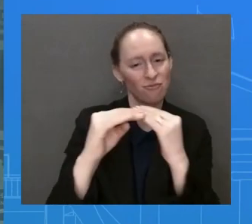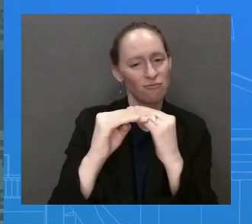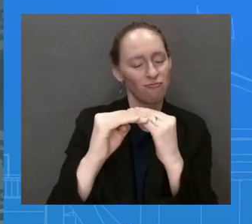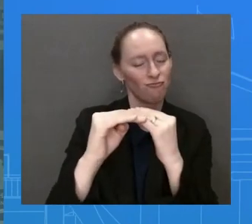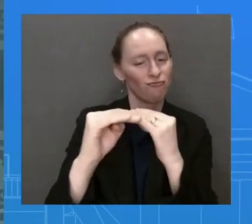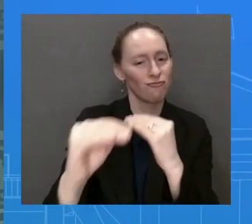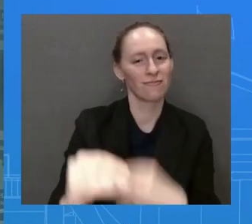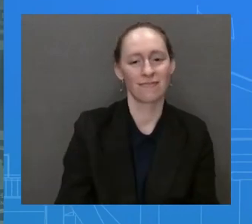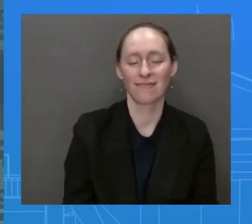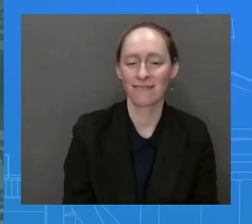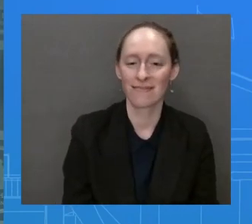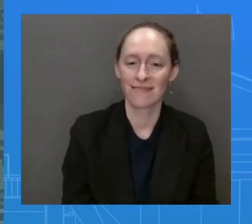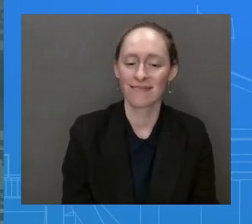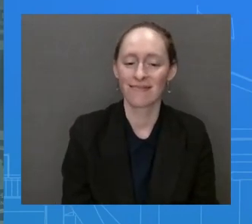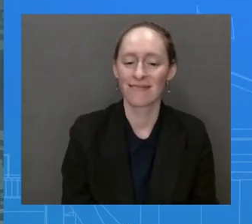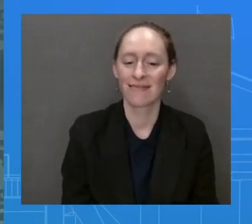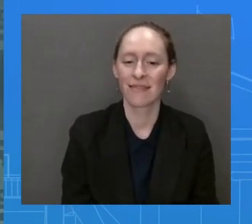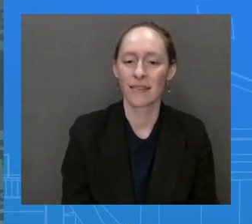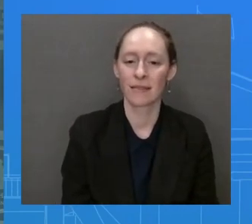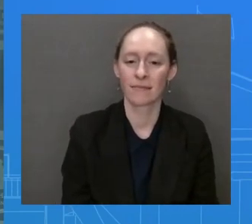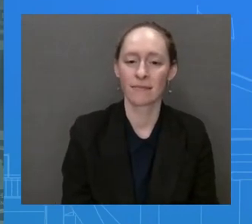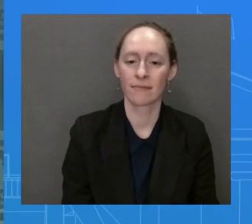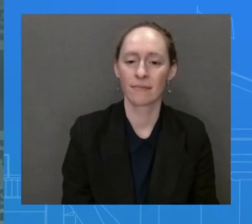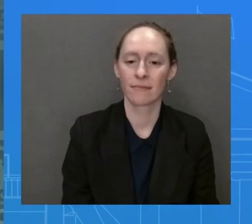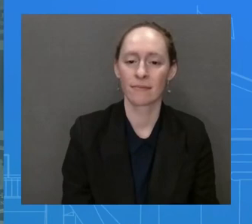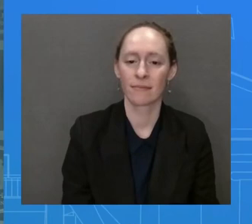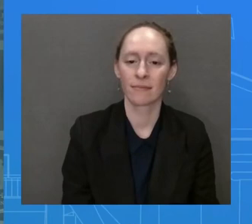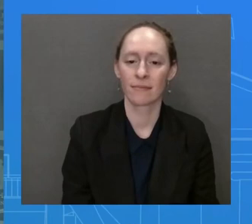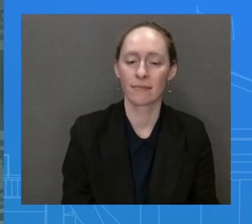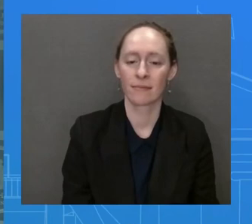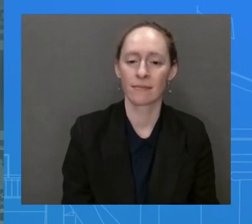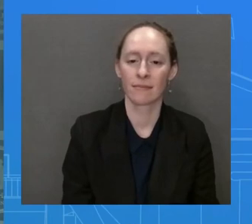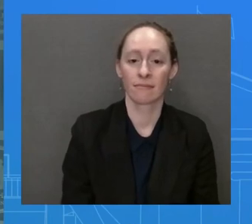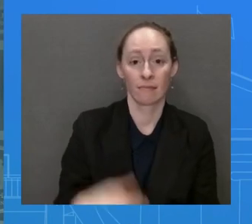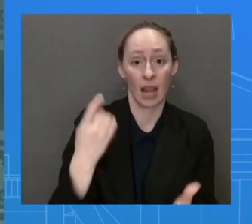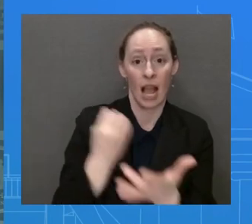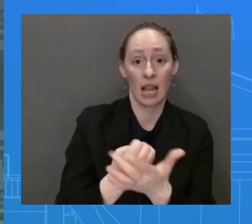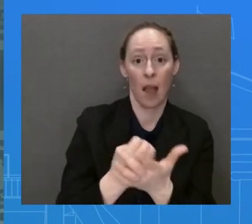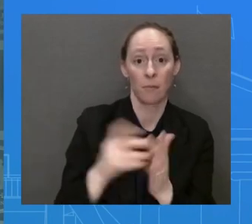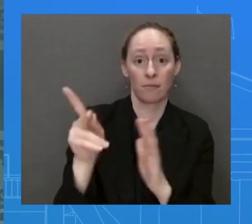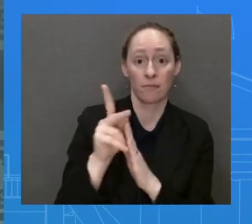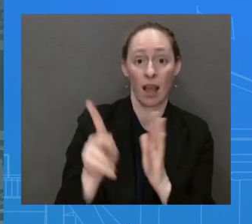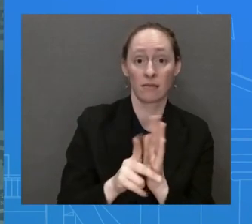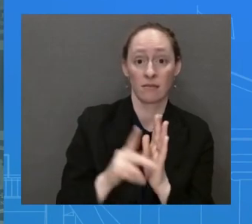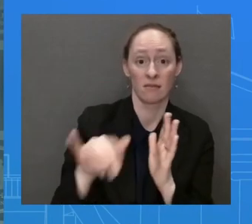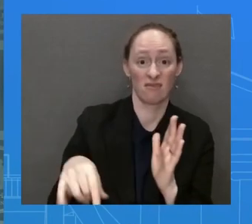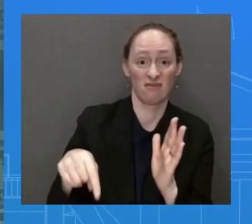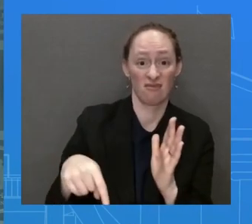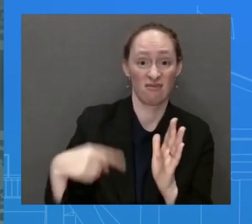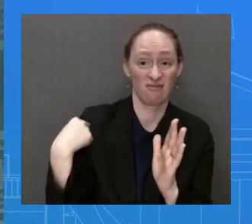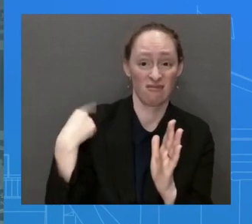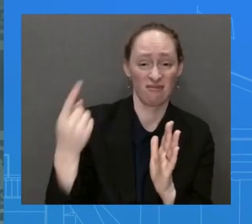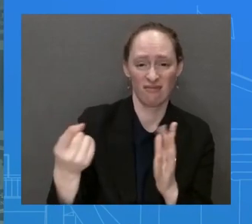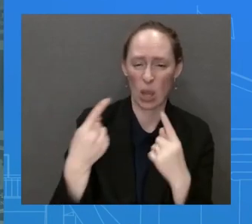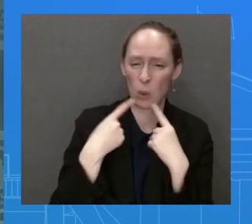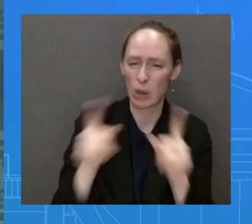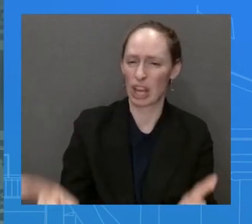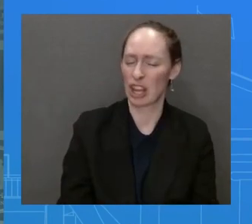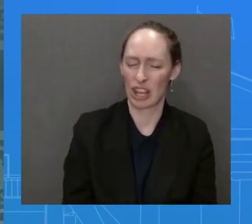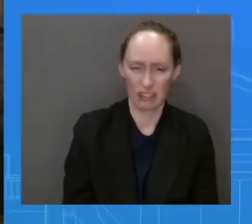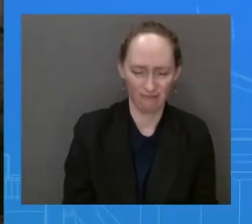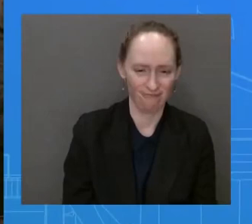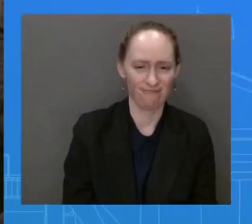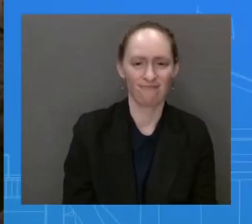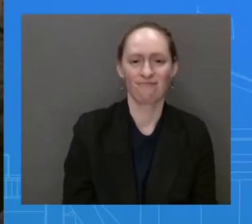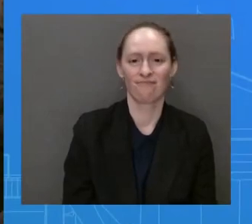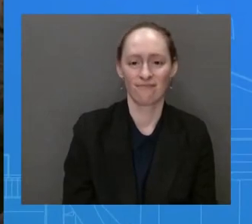president's economic policies that he's put forward in the past 2 years, we see that working. Good. Thanks. U.S. Attorney John Losh was looking